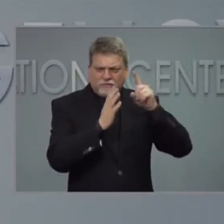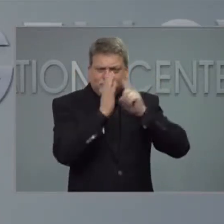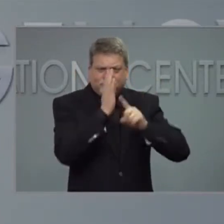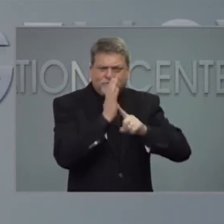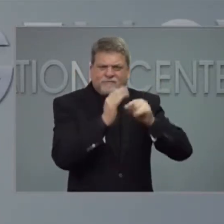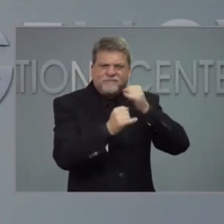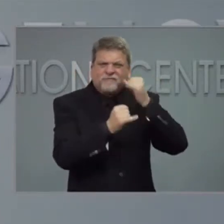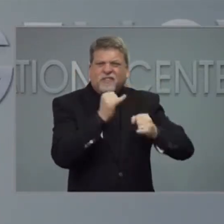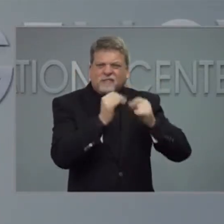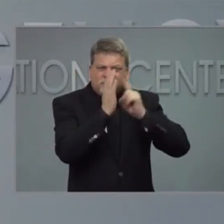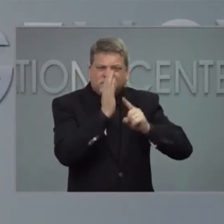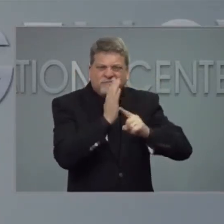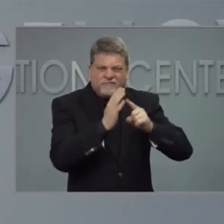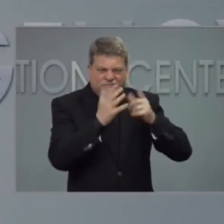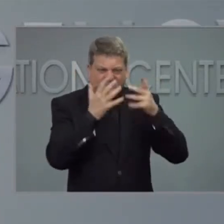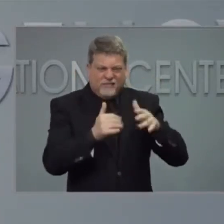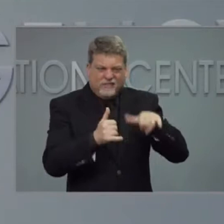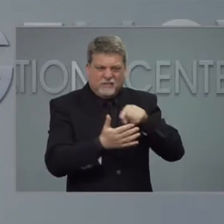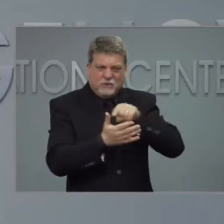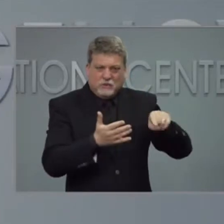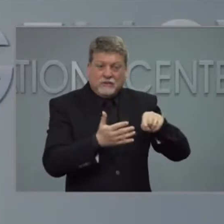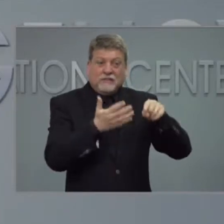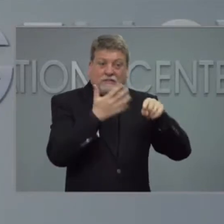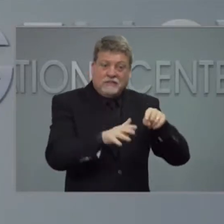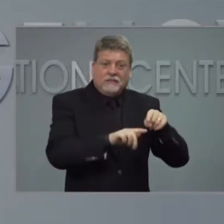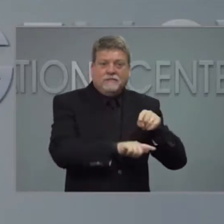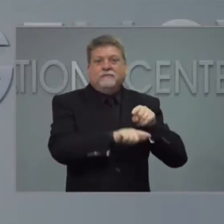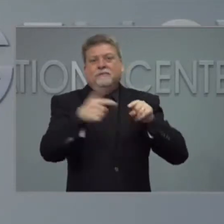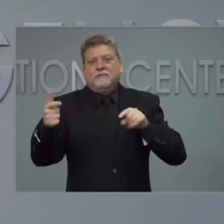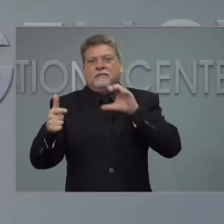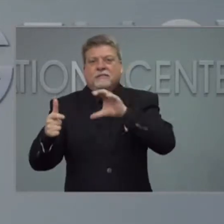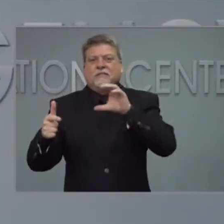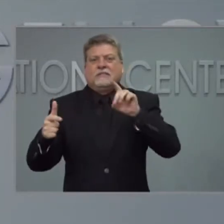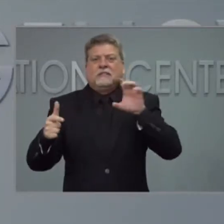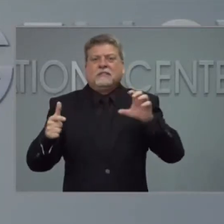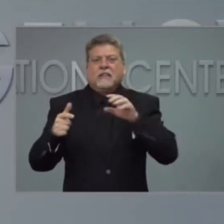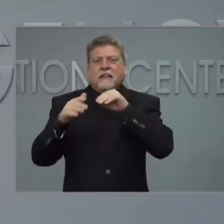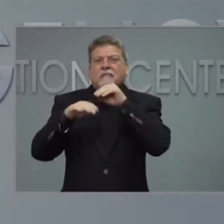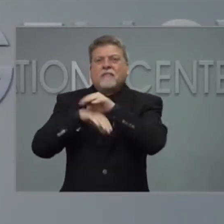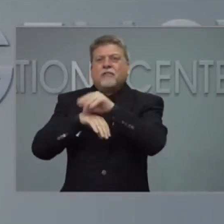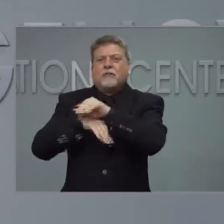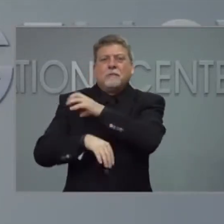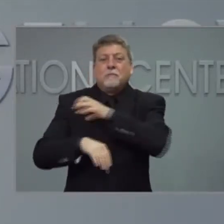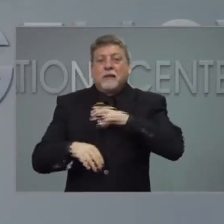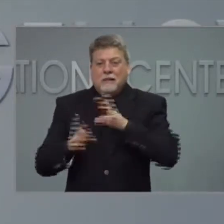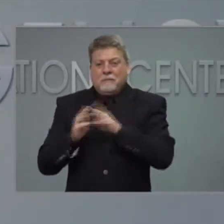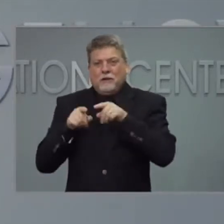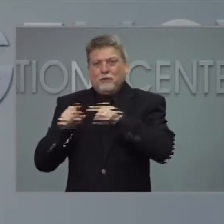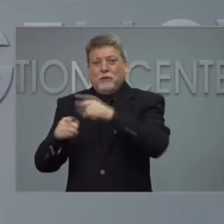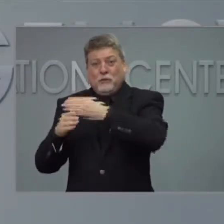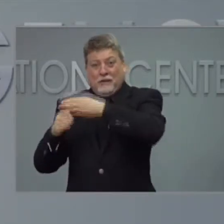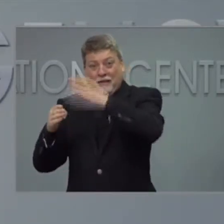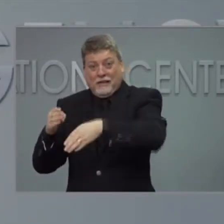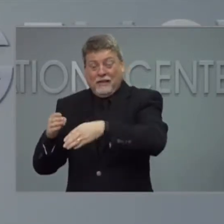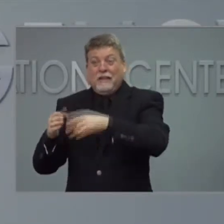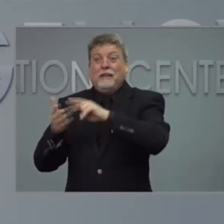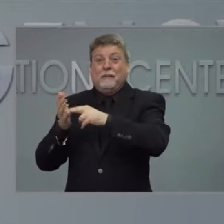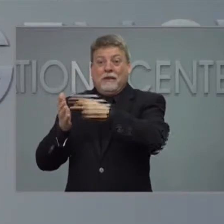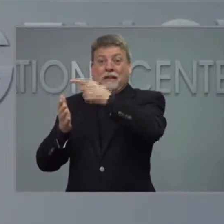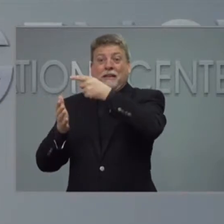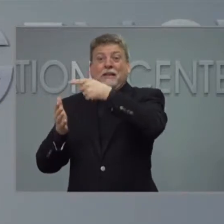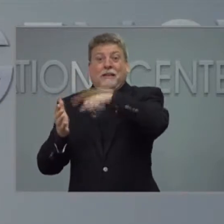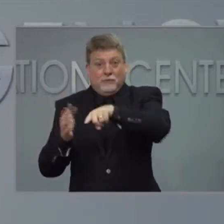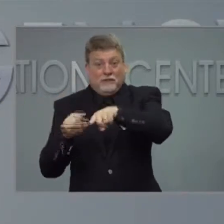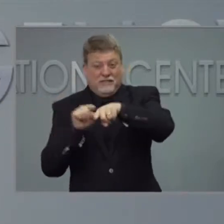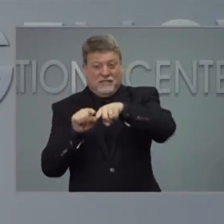final analysis by the end of this week. Then the CDC Advisory Committee will meet over the weekend. So we hope by the beginning of next week